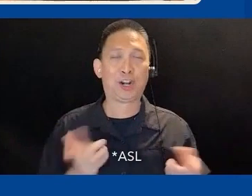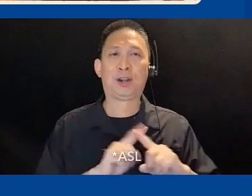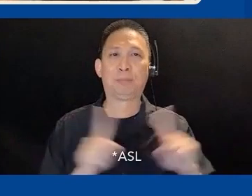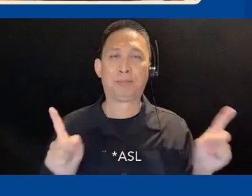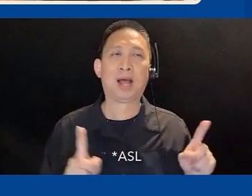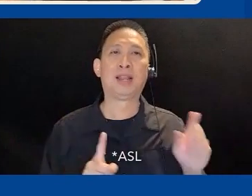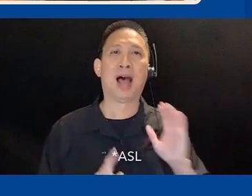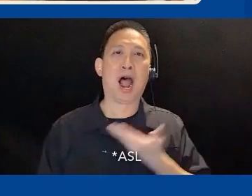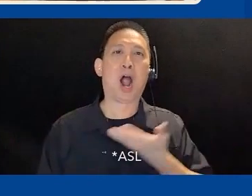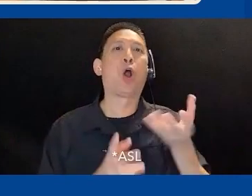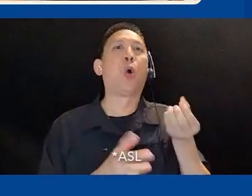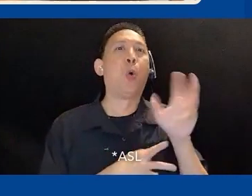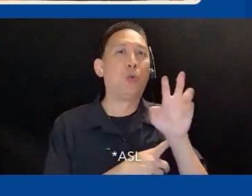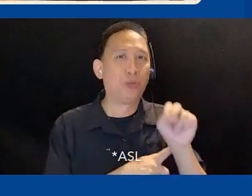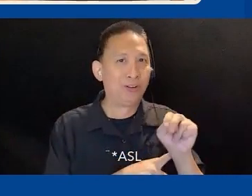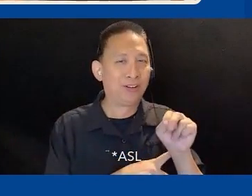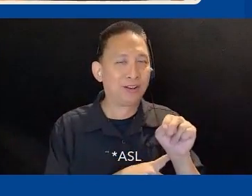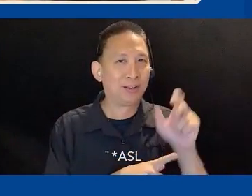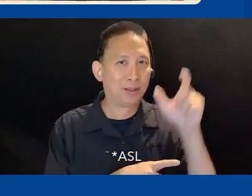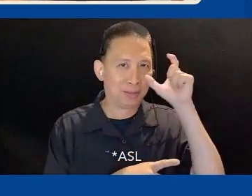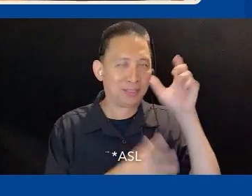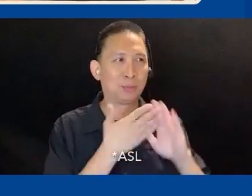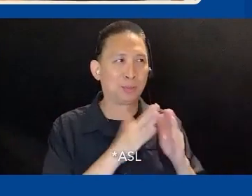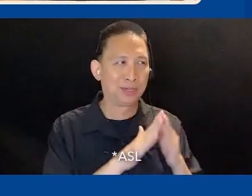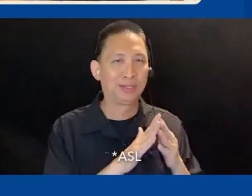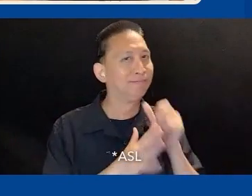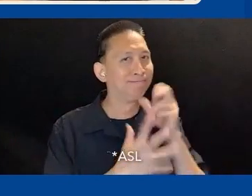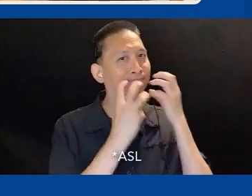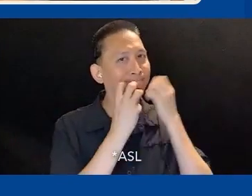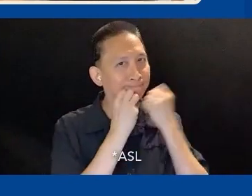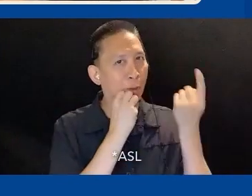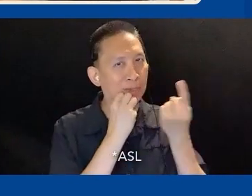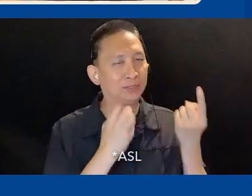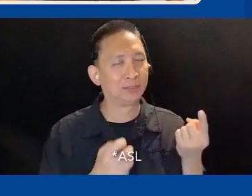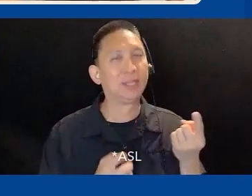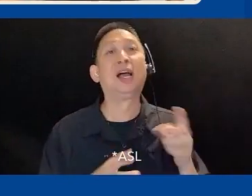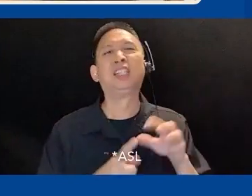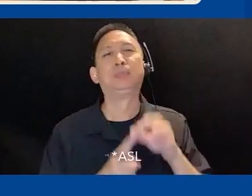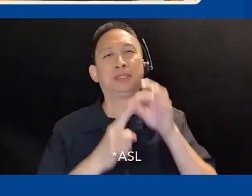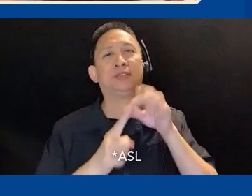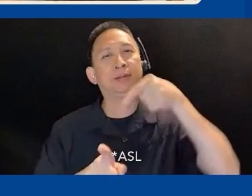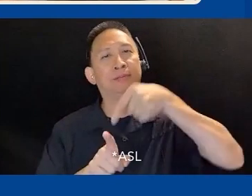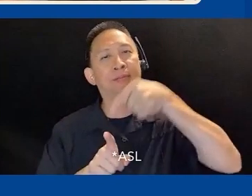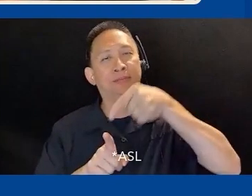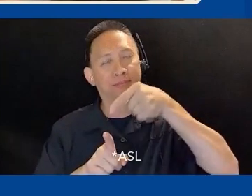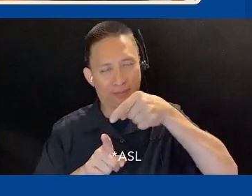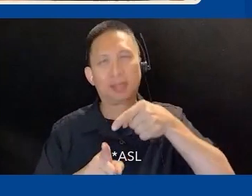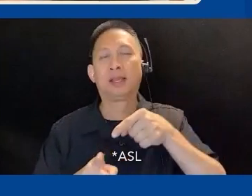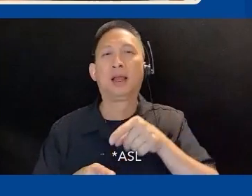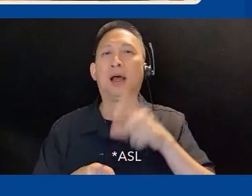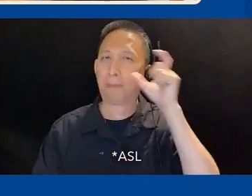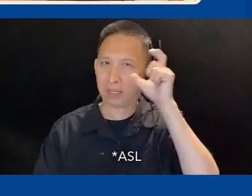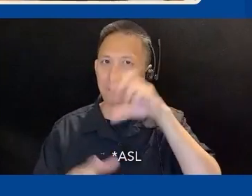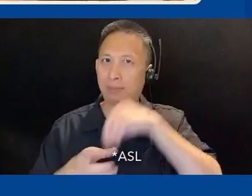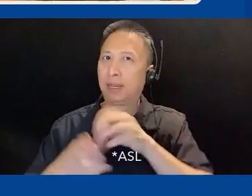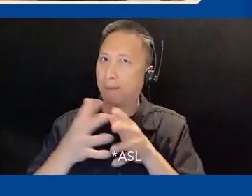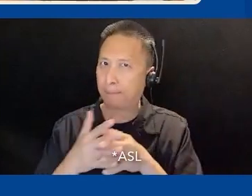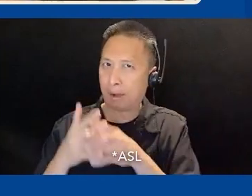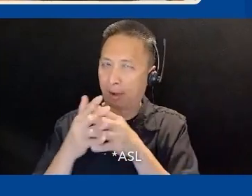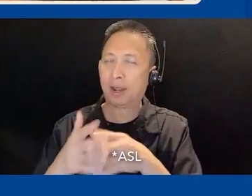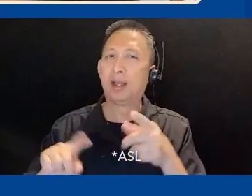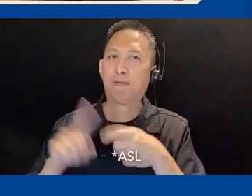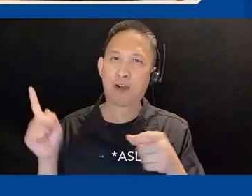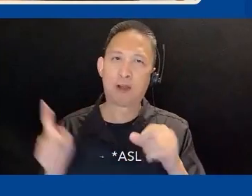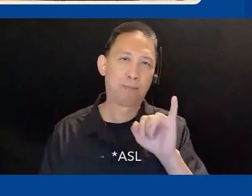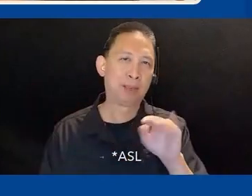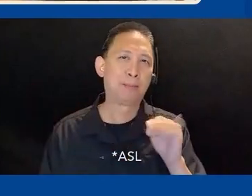And specifically, I'm talking about the Muslim communities in the United States of immigrant backgrounds. Primarily South